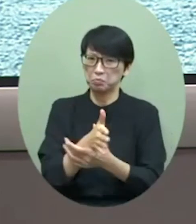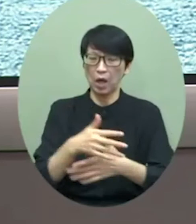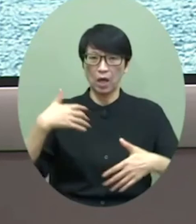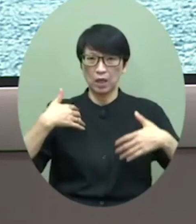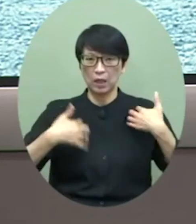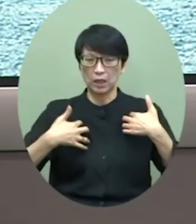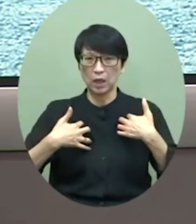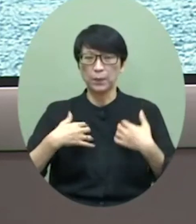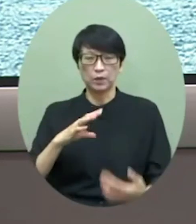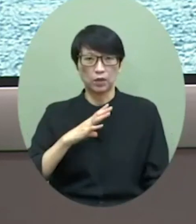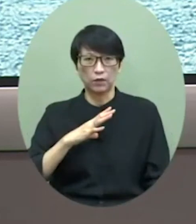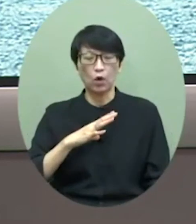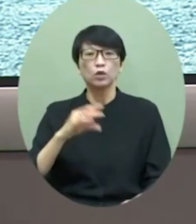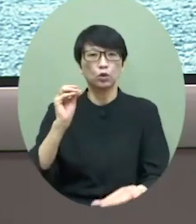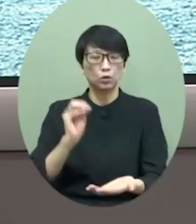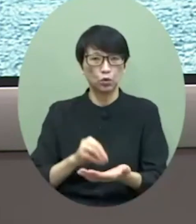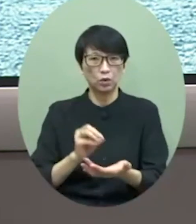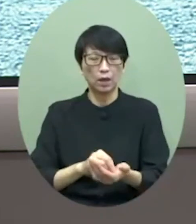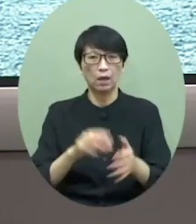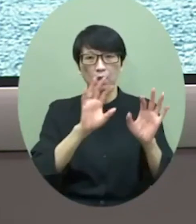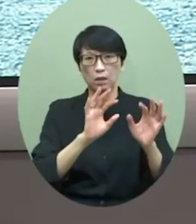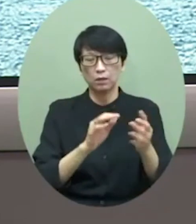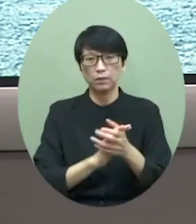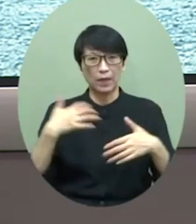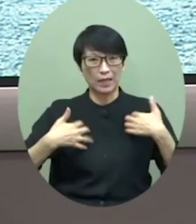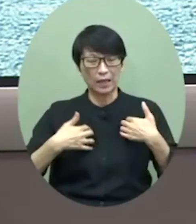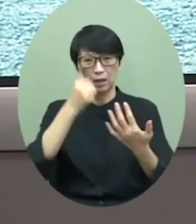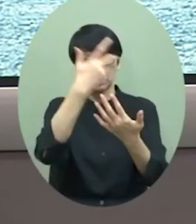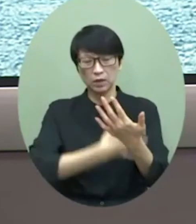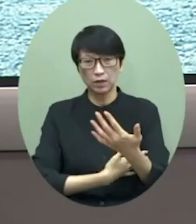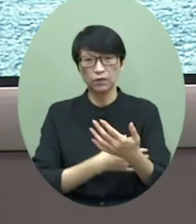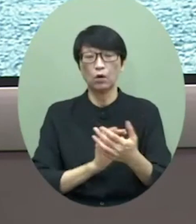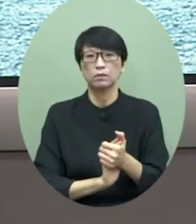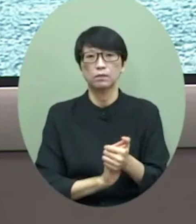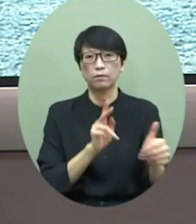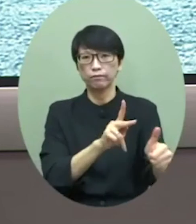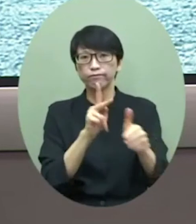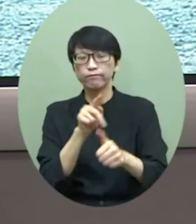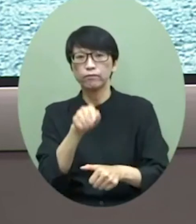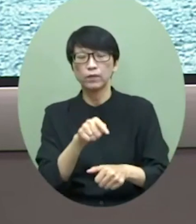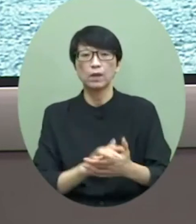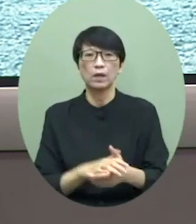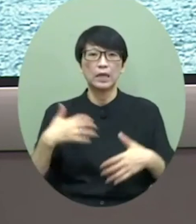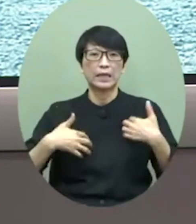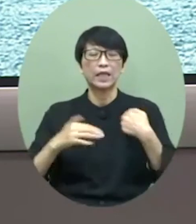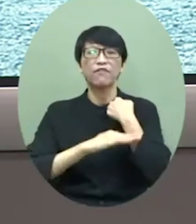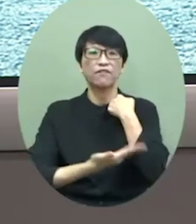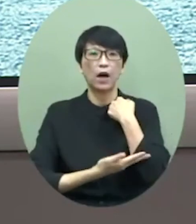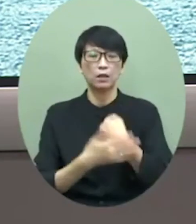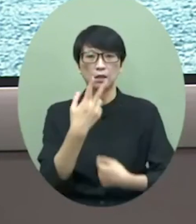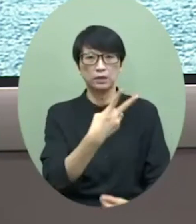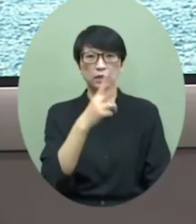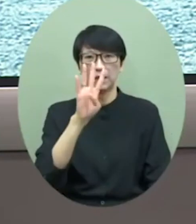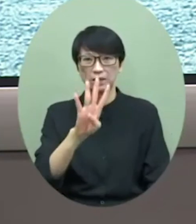because this epidemic is a public health emergency situation, therefore we decided